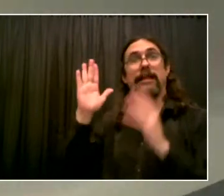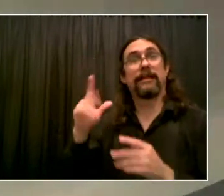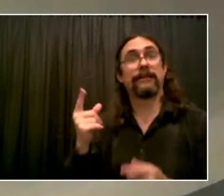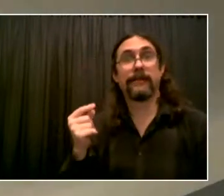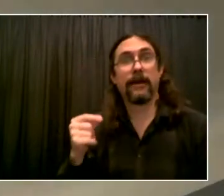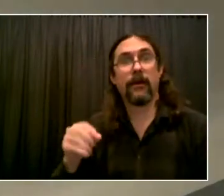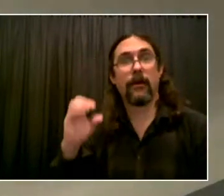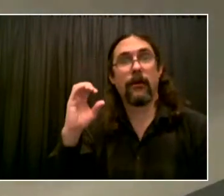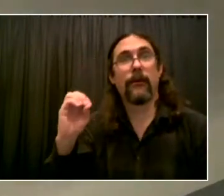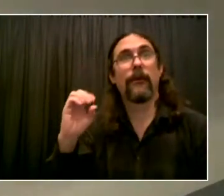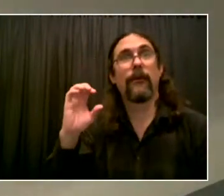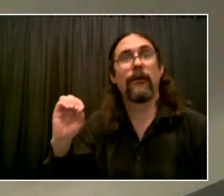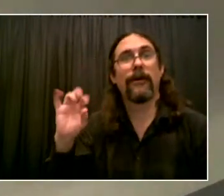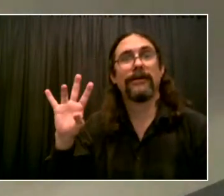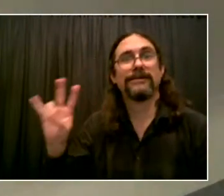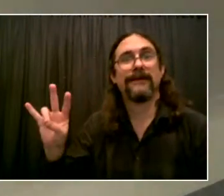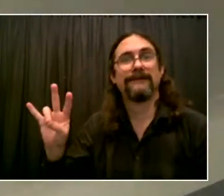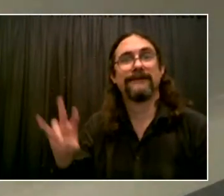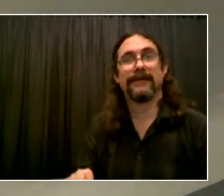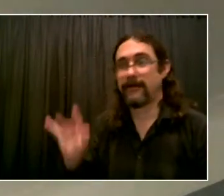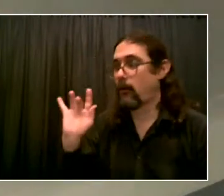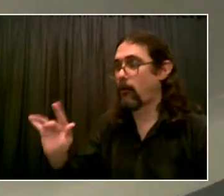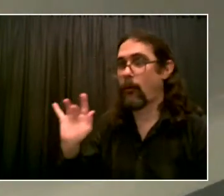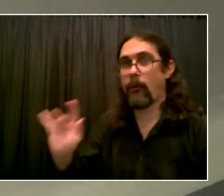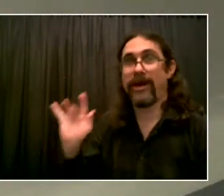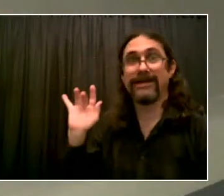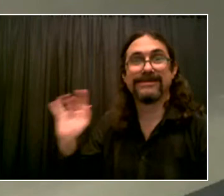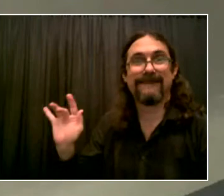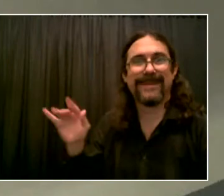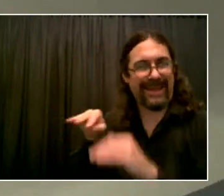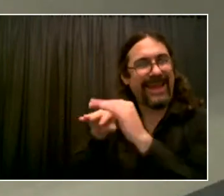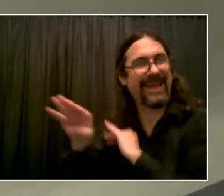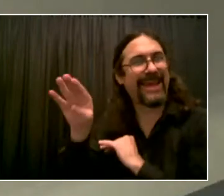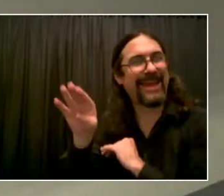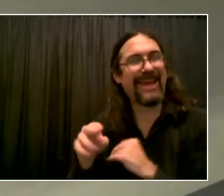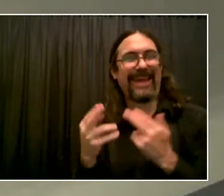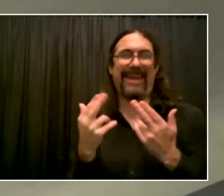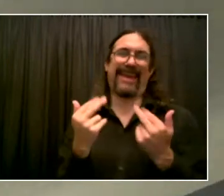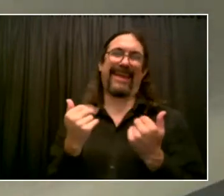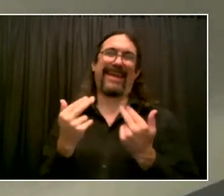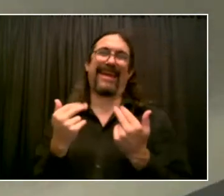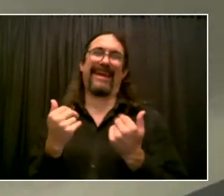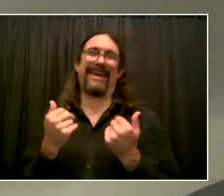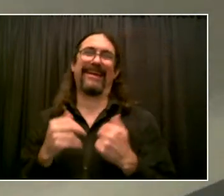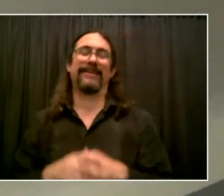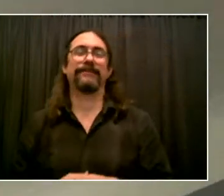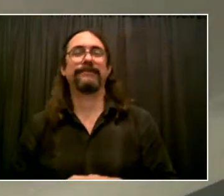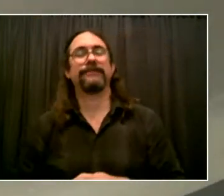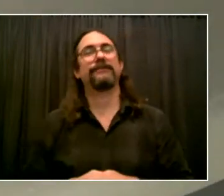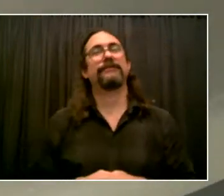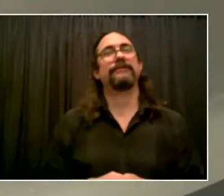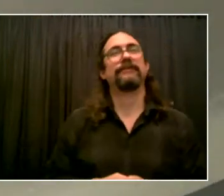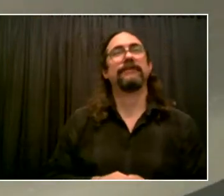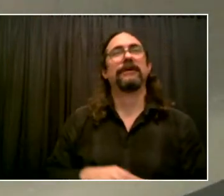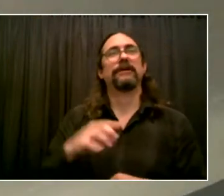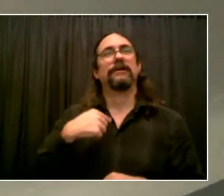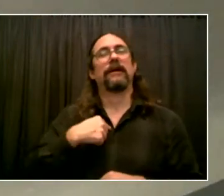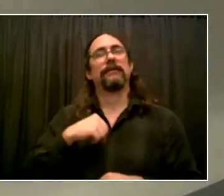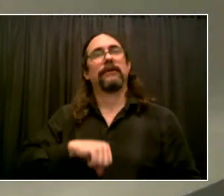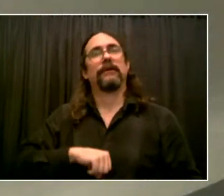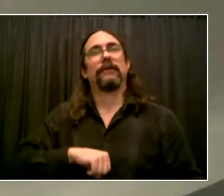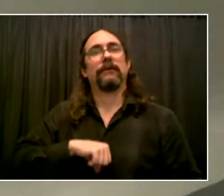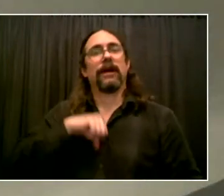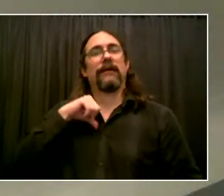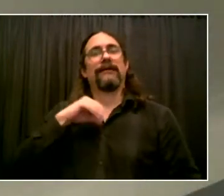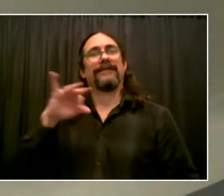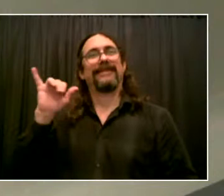me. And that's what it is. So I always been proud of that number, and I'm looking forward to see the